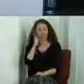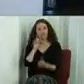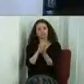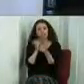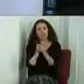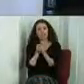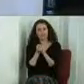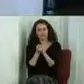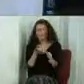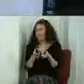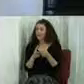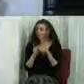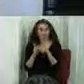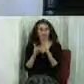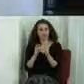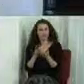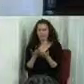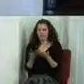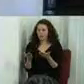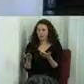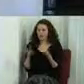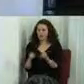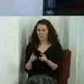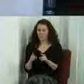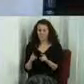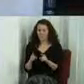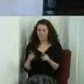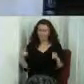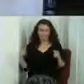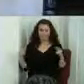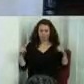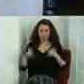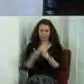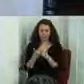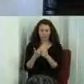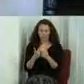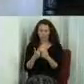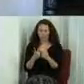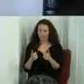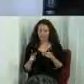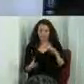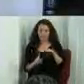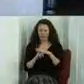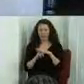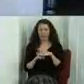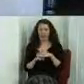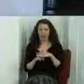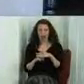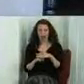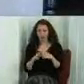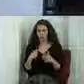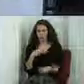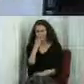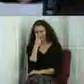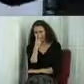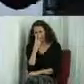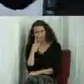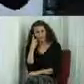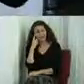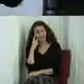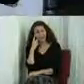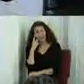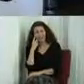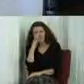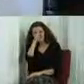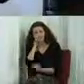And suddenly when things come along that confront us or confound us, or perhaps we think that somehow God isn't blessing us because